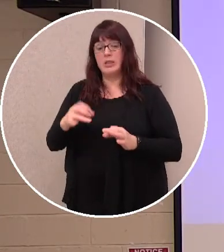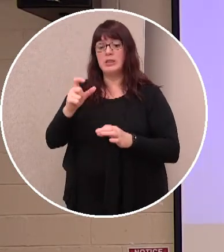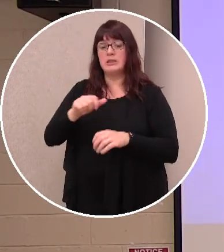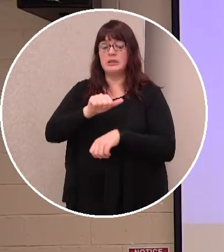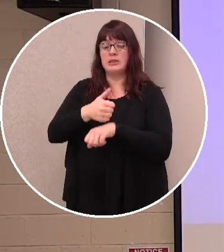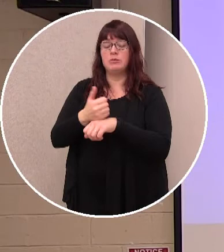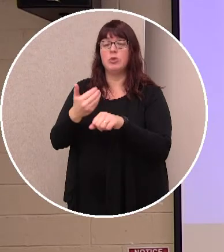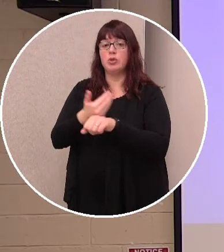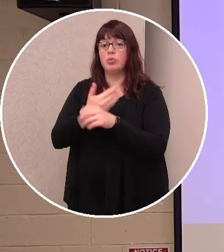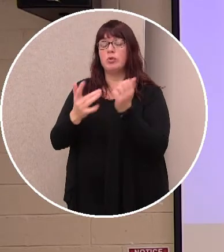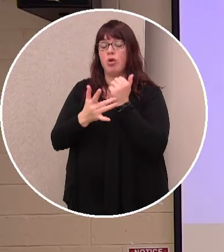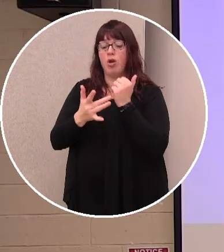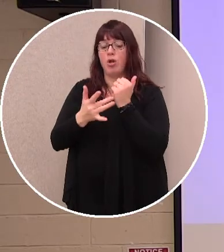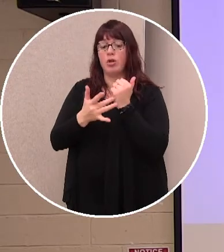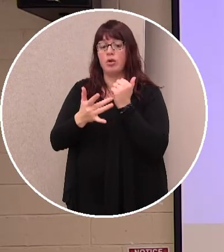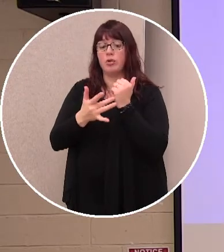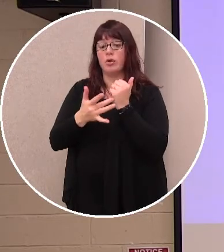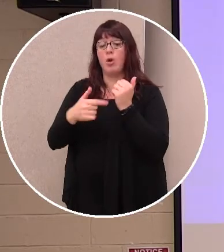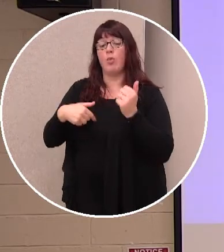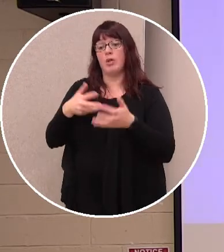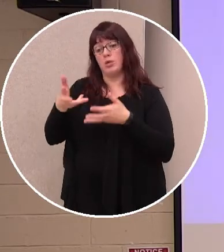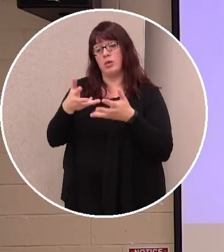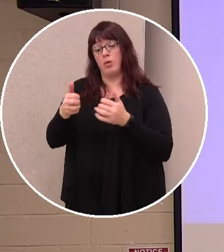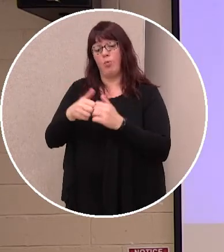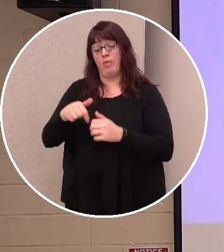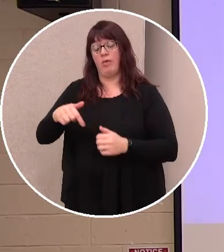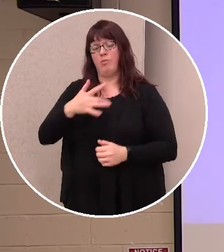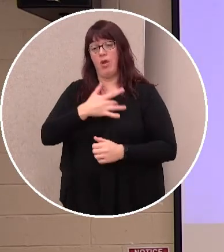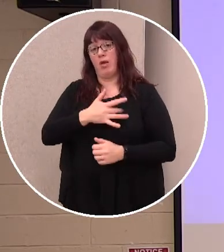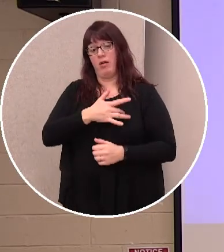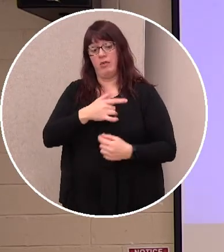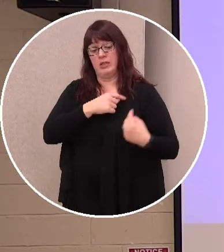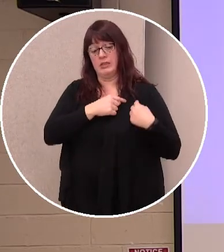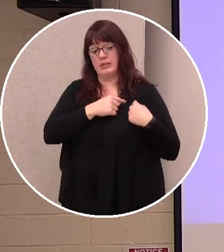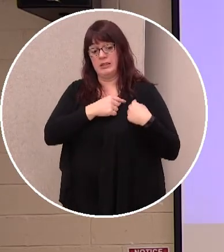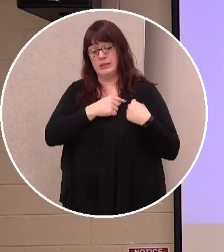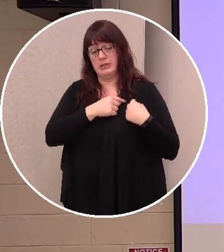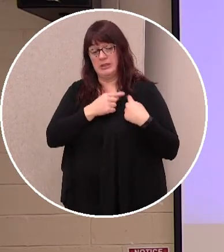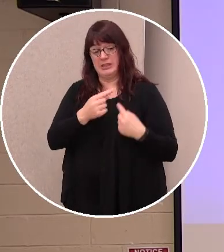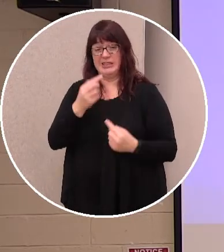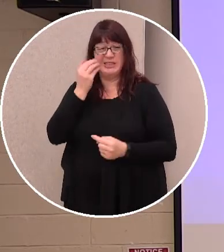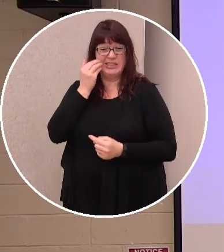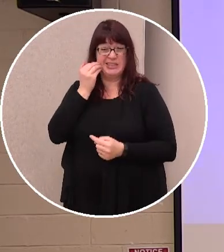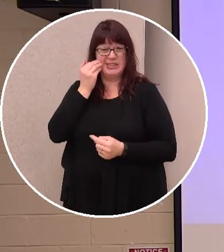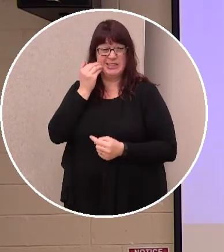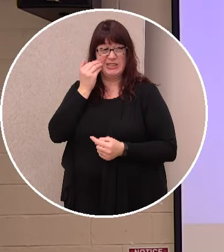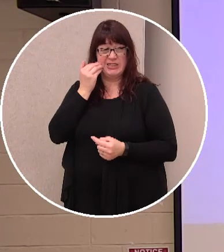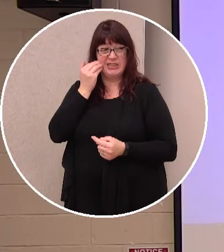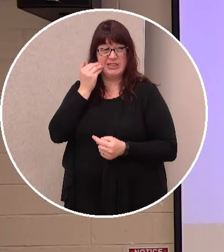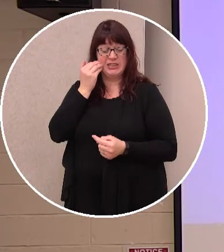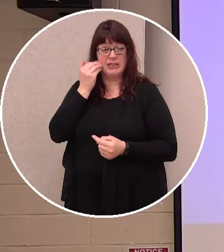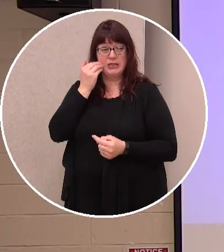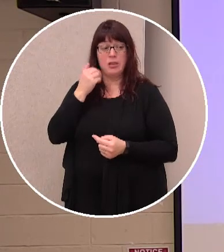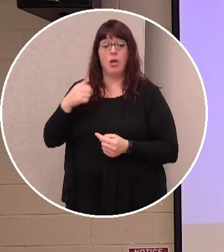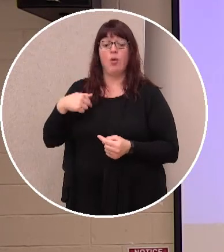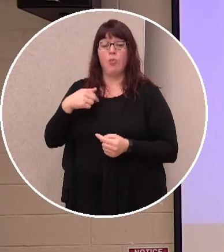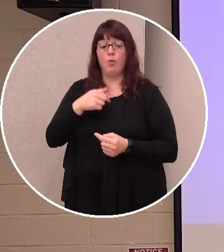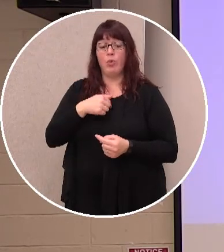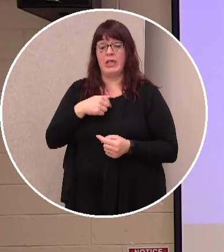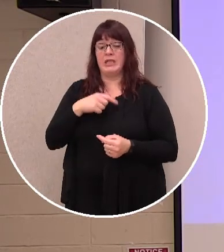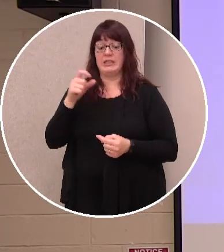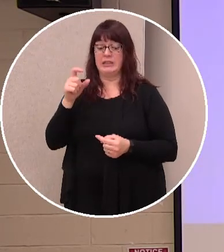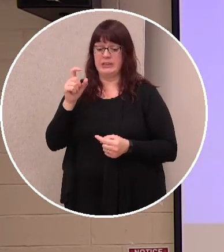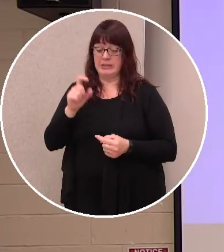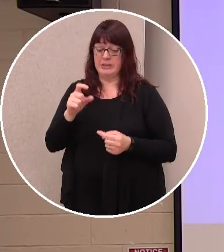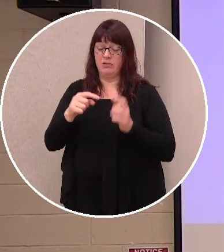So what in dialogue with the province over the last number of days that we've come up with, because we need to move forward,